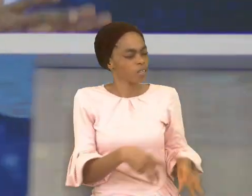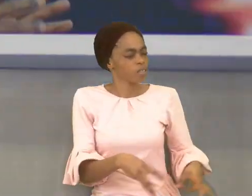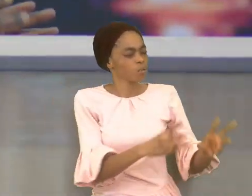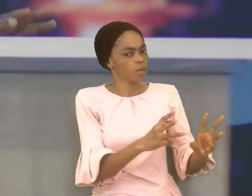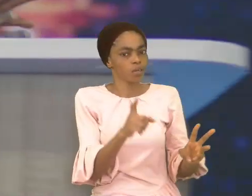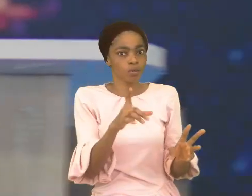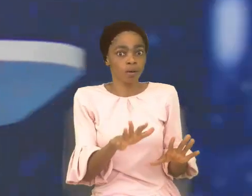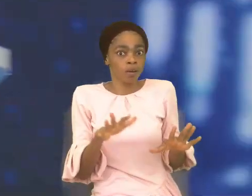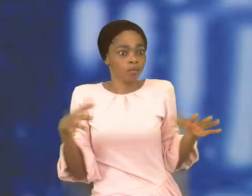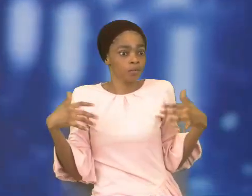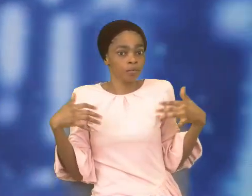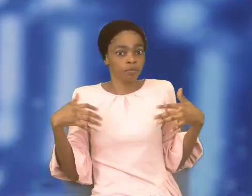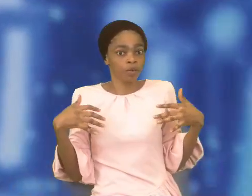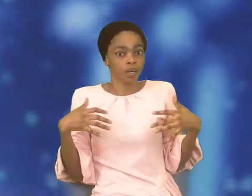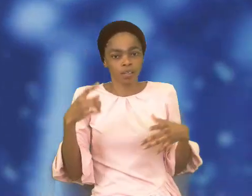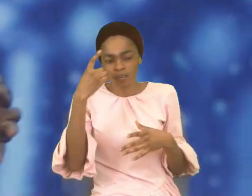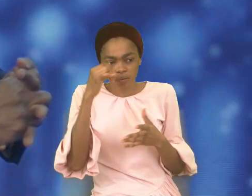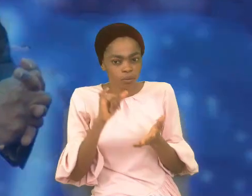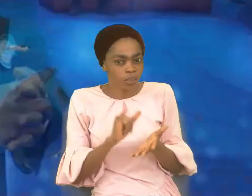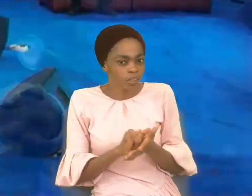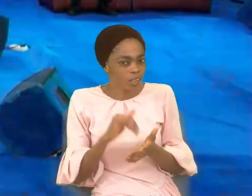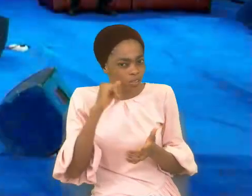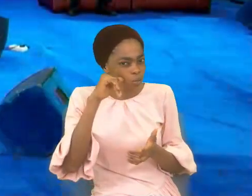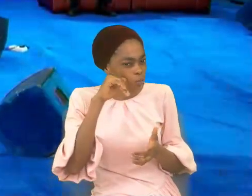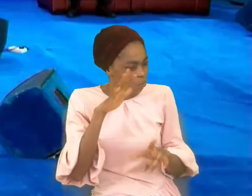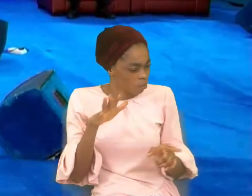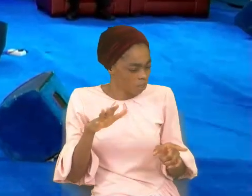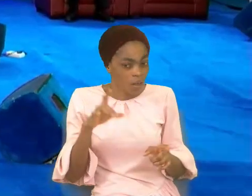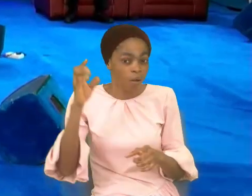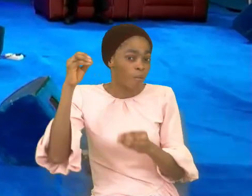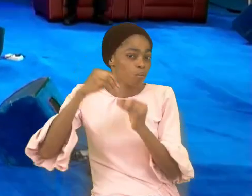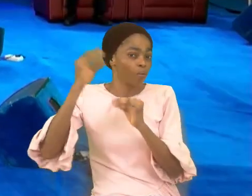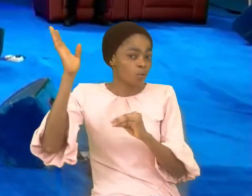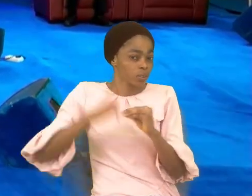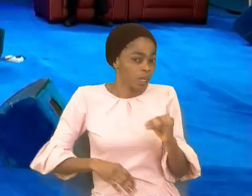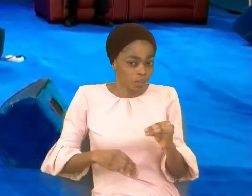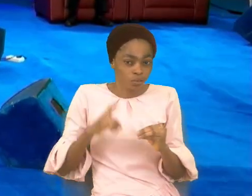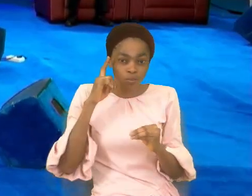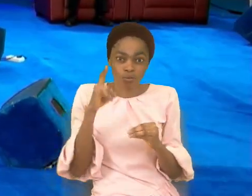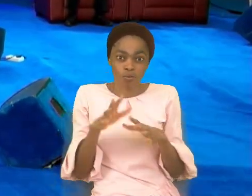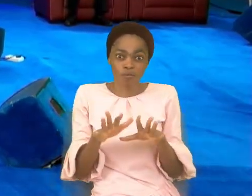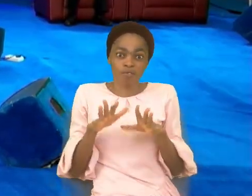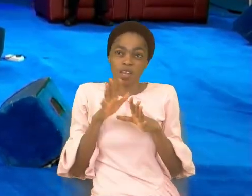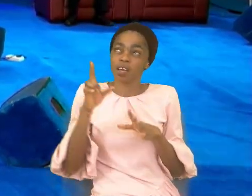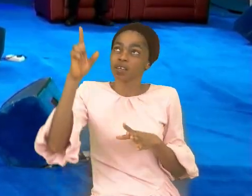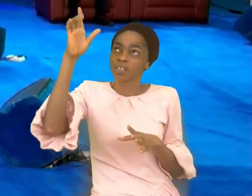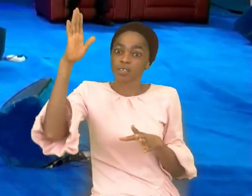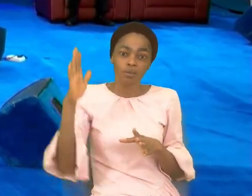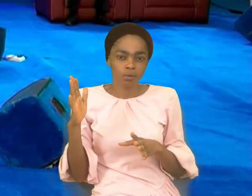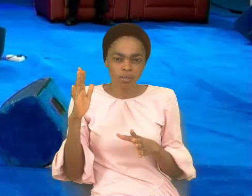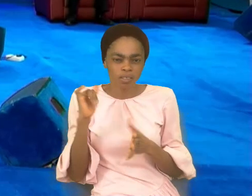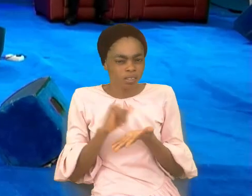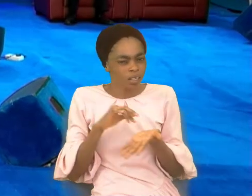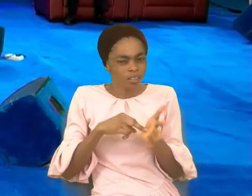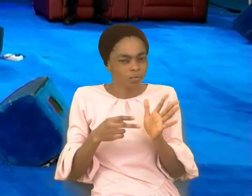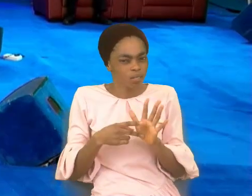you tremble in the sight of God. You worship your neighbor. You